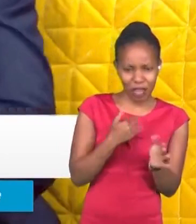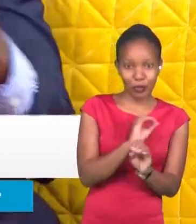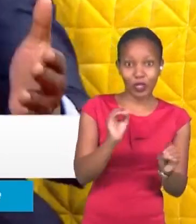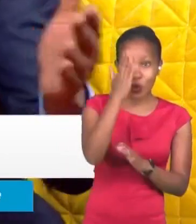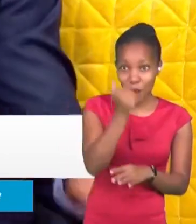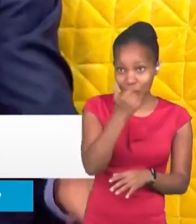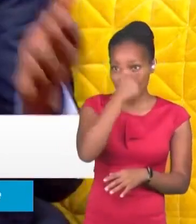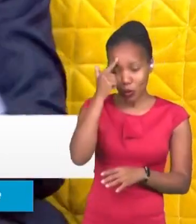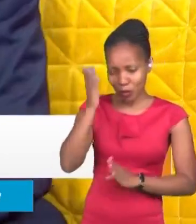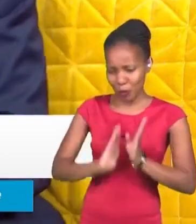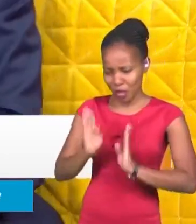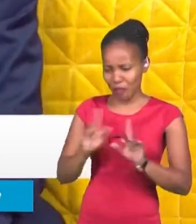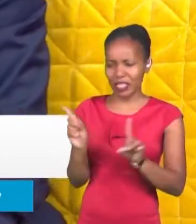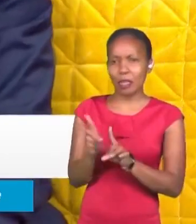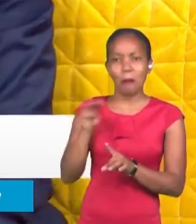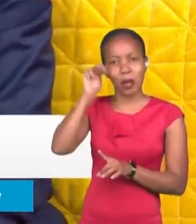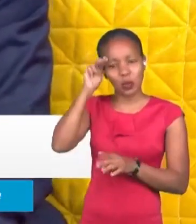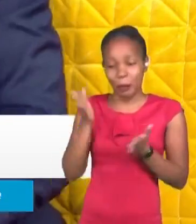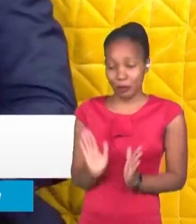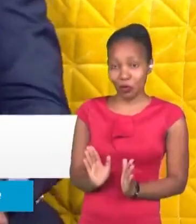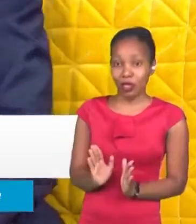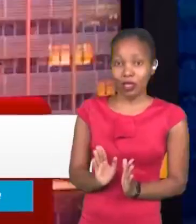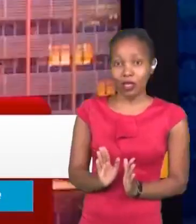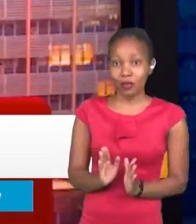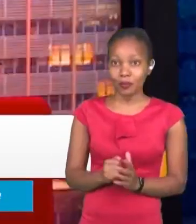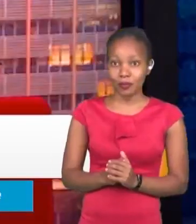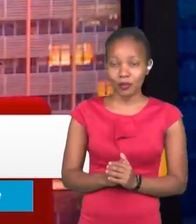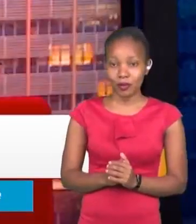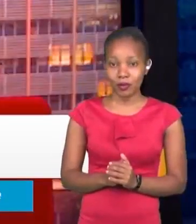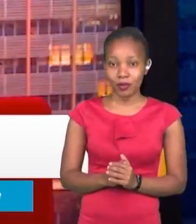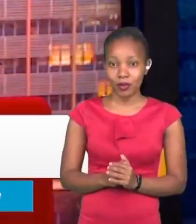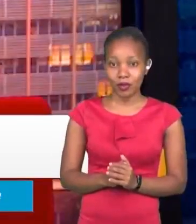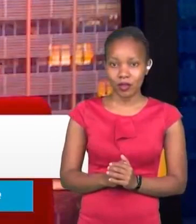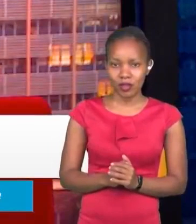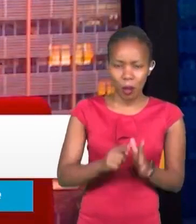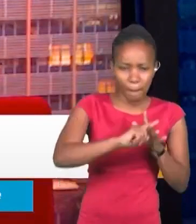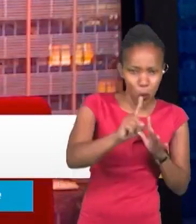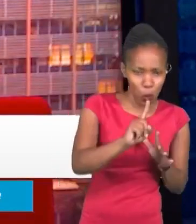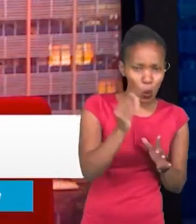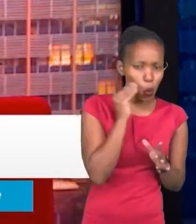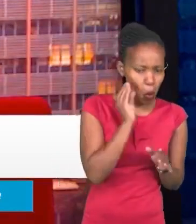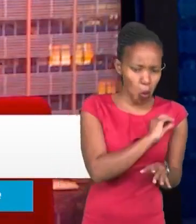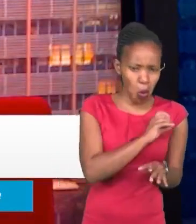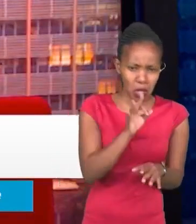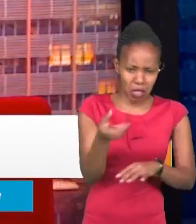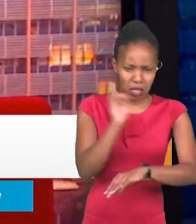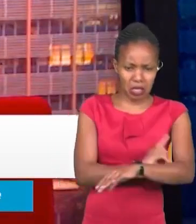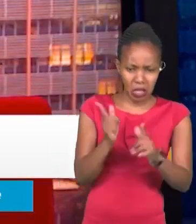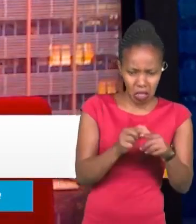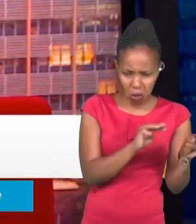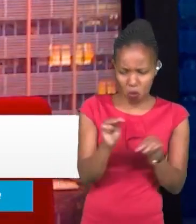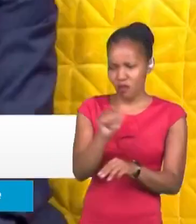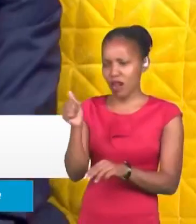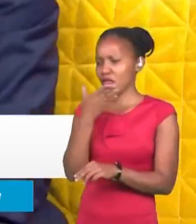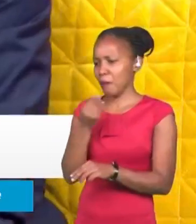because she was behaving like an adult. Now, going, actually vanishing from his father for 3 days for the purposes of sex with